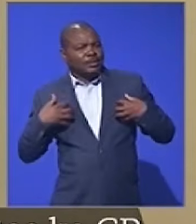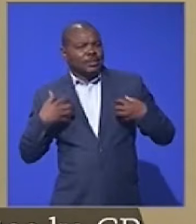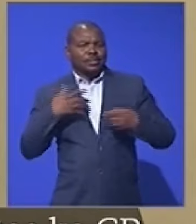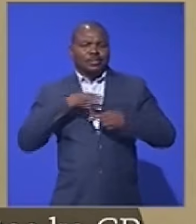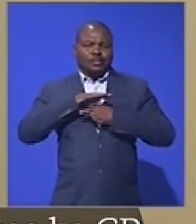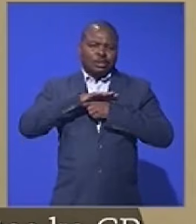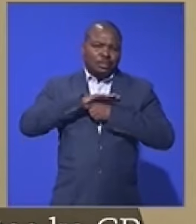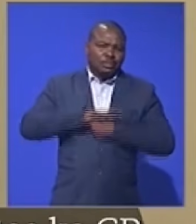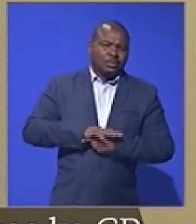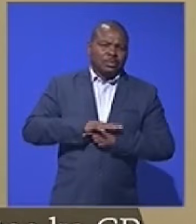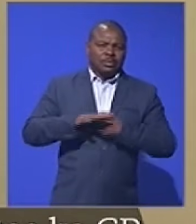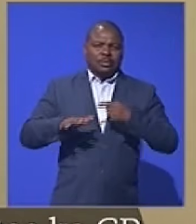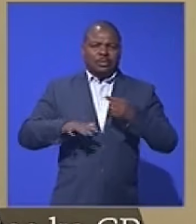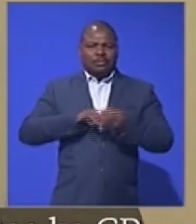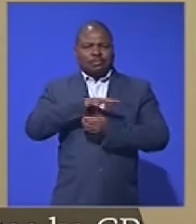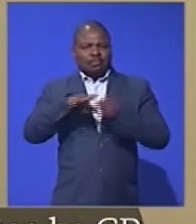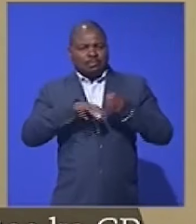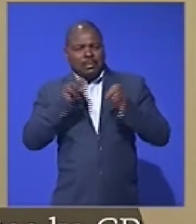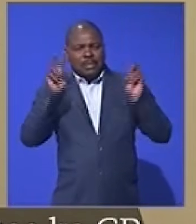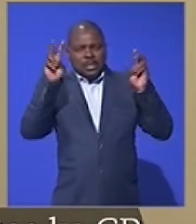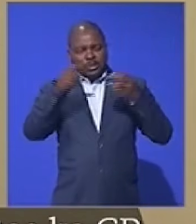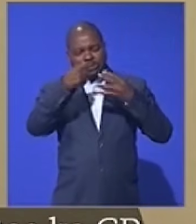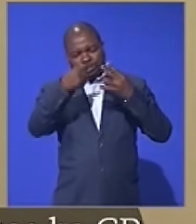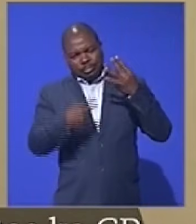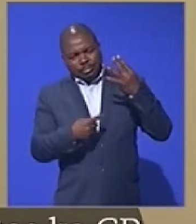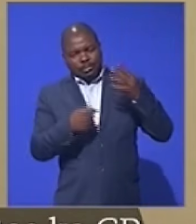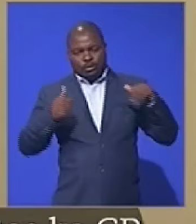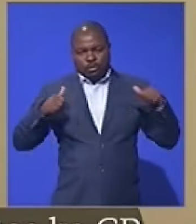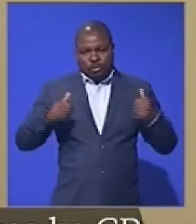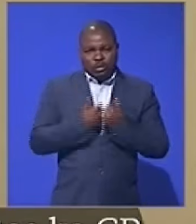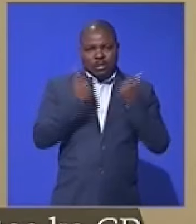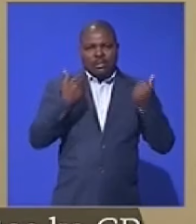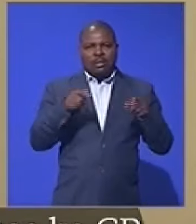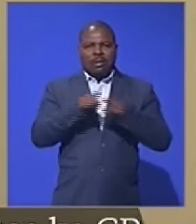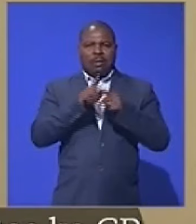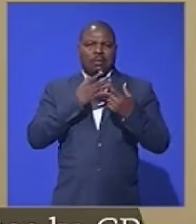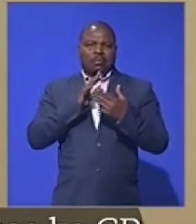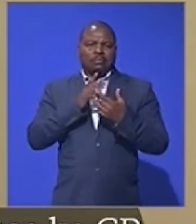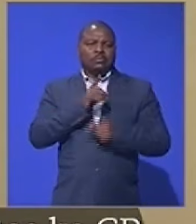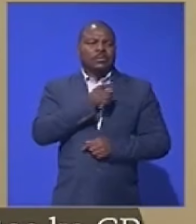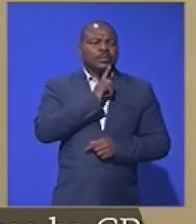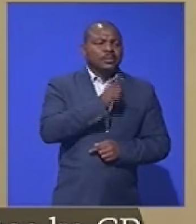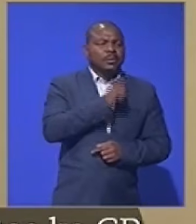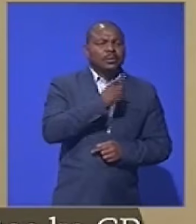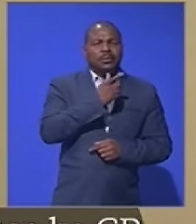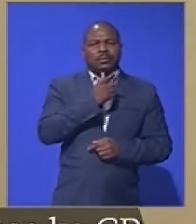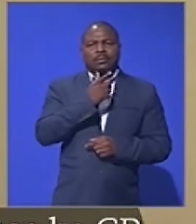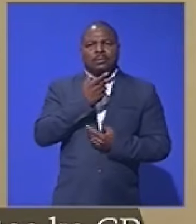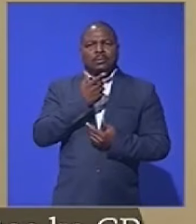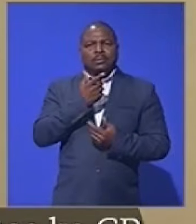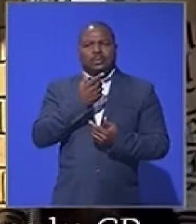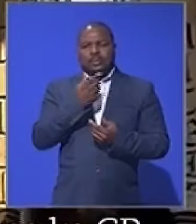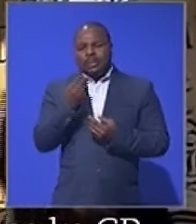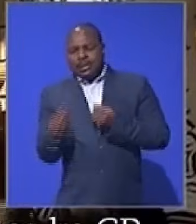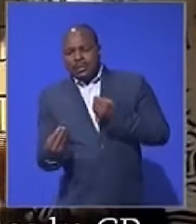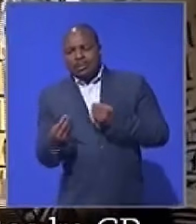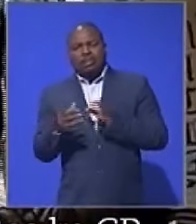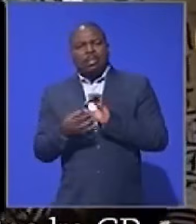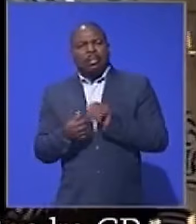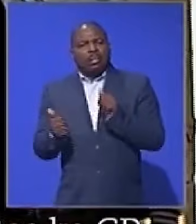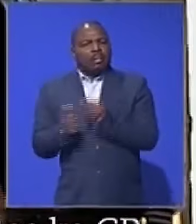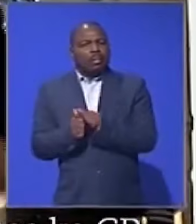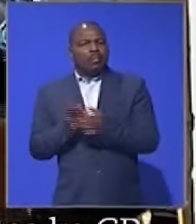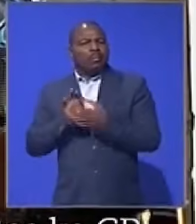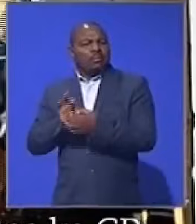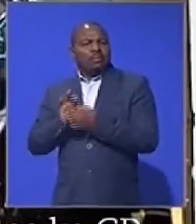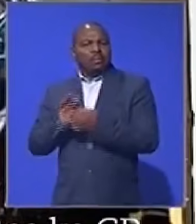depression, family issues, you name it, and also the challenges with the relationship between the teacher, between the teacher and the kids. Tlhogo ya